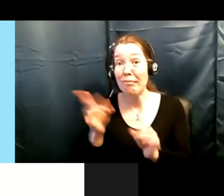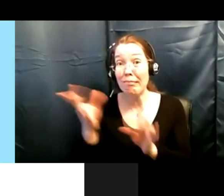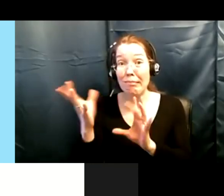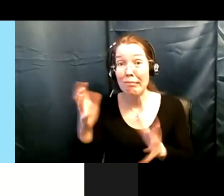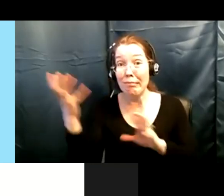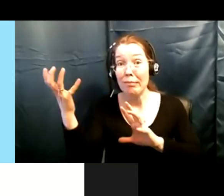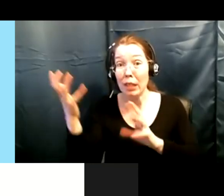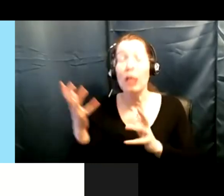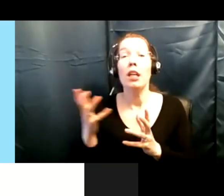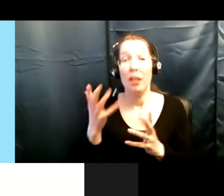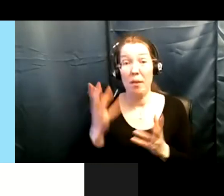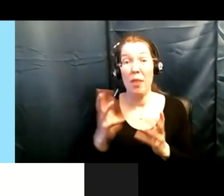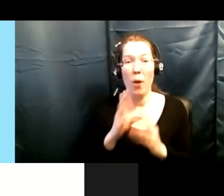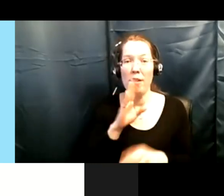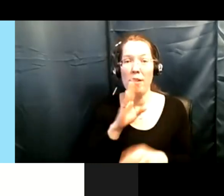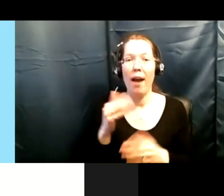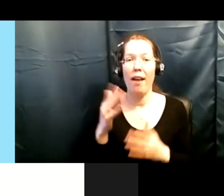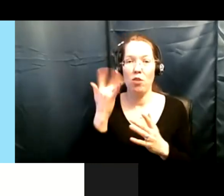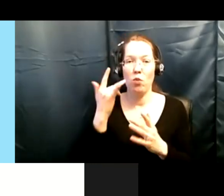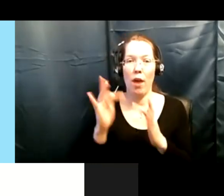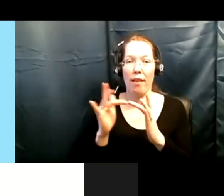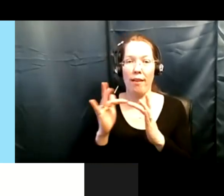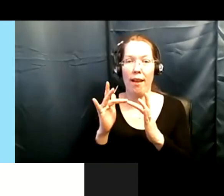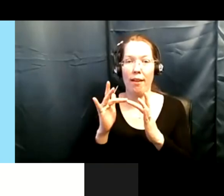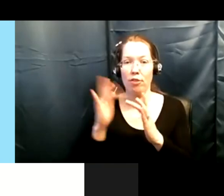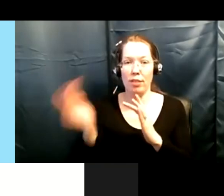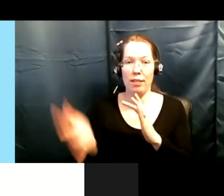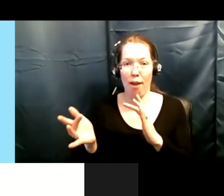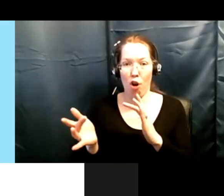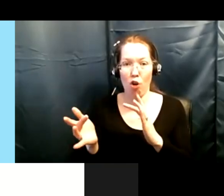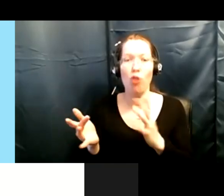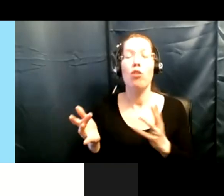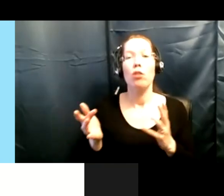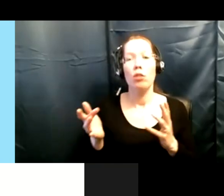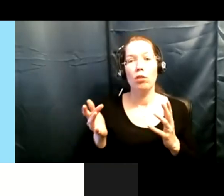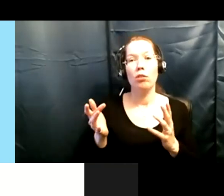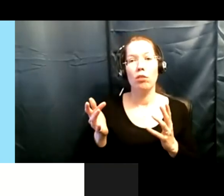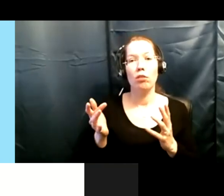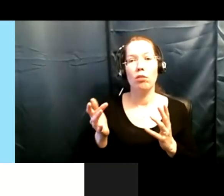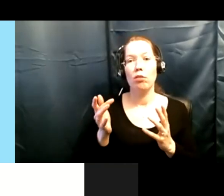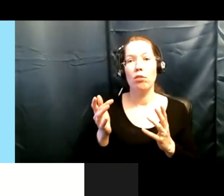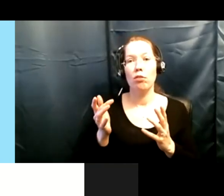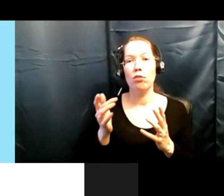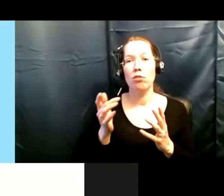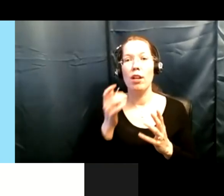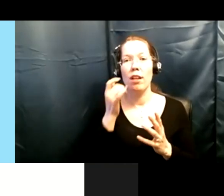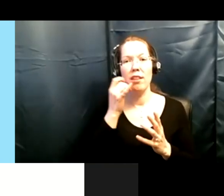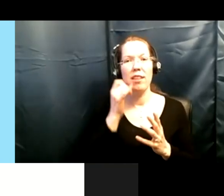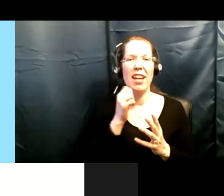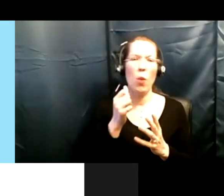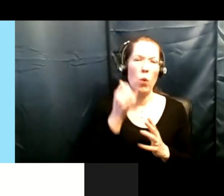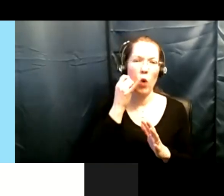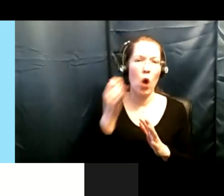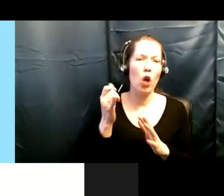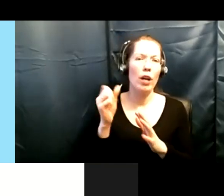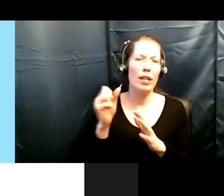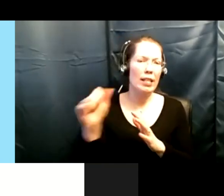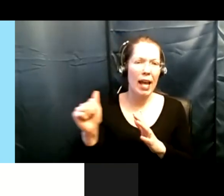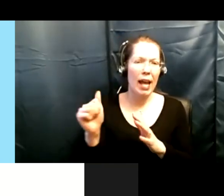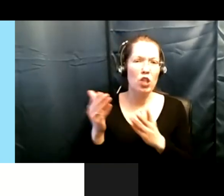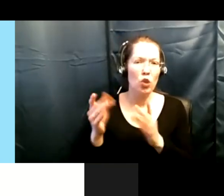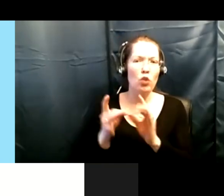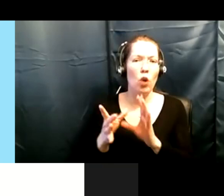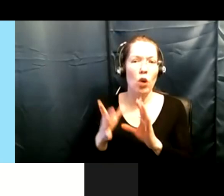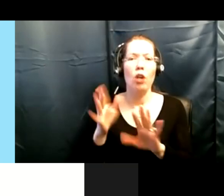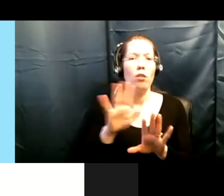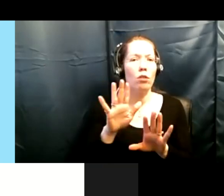weather is bad, maybe that's why the connection is not there. Then they'll call your SSA service coordinator,